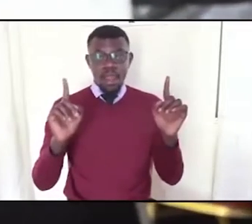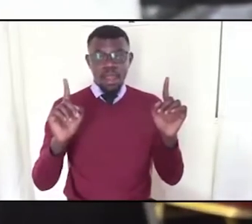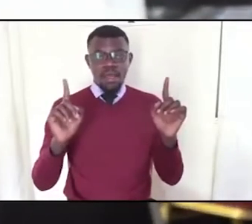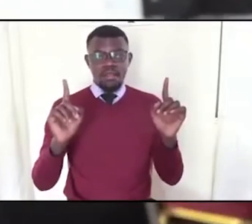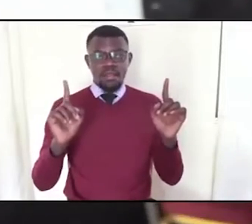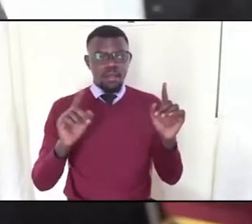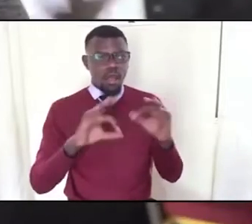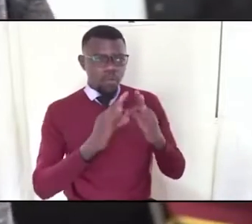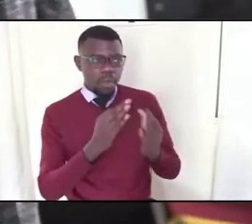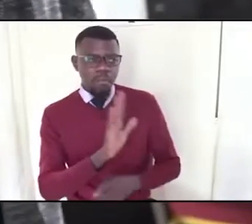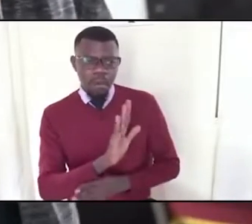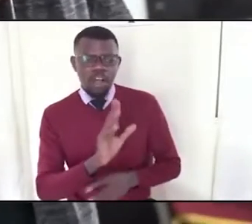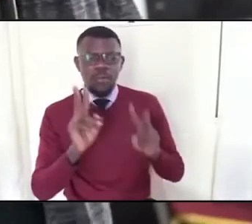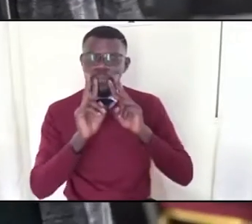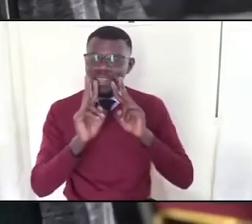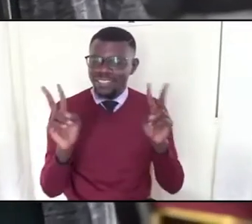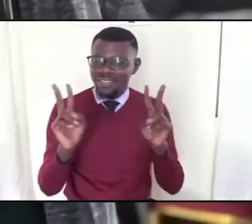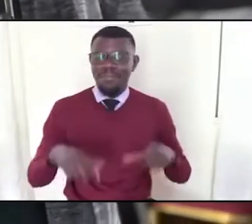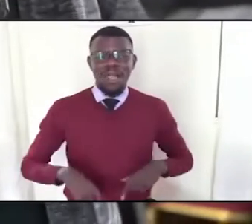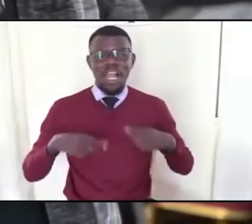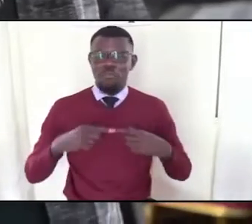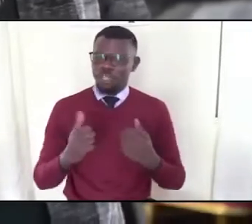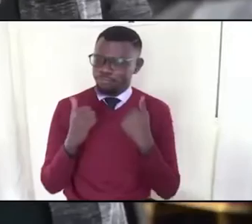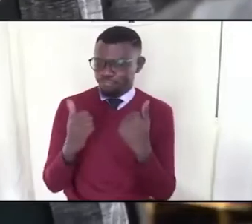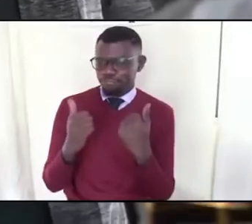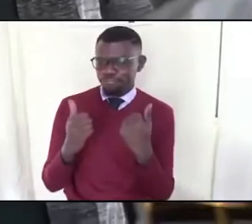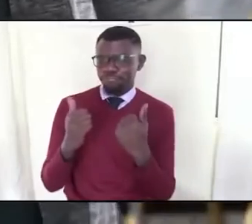family, but led a good life anyway.